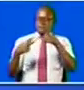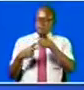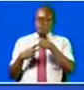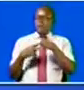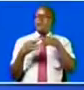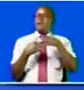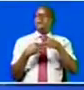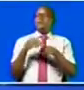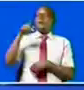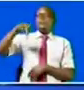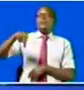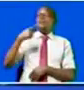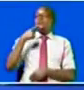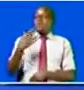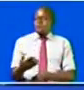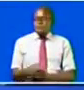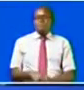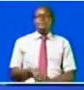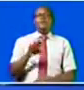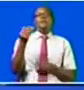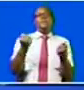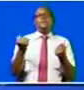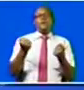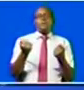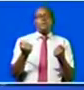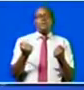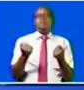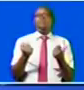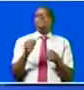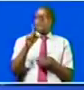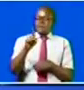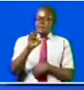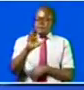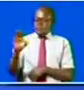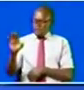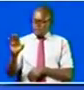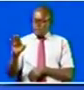KBA778P. He says that his V8 vehicle registration number